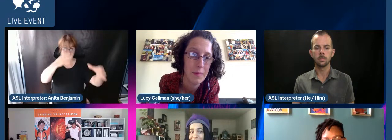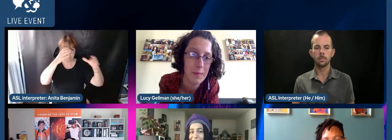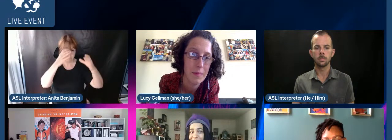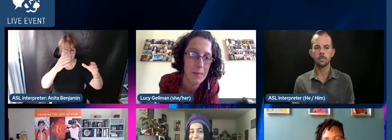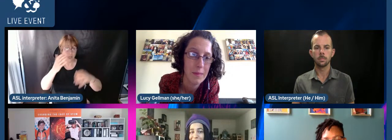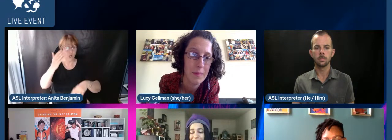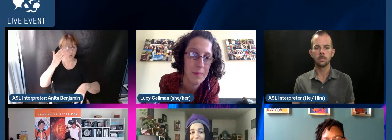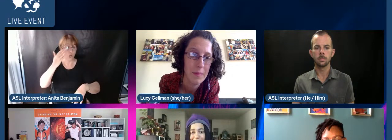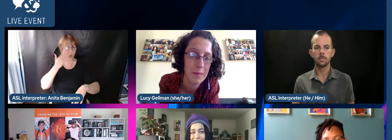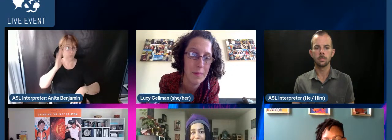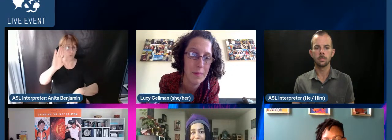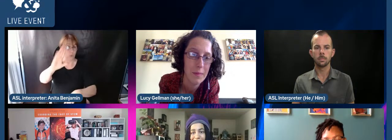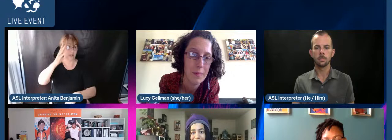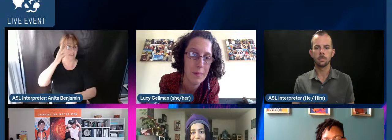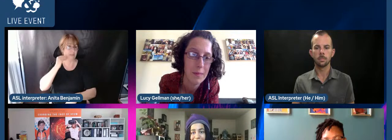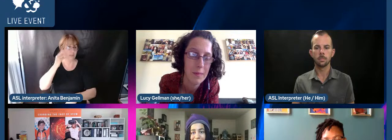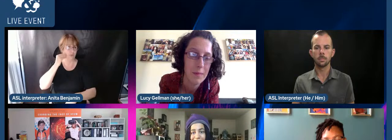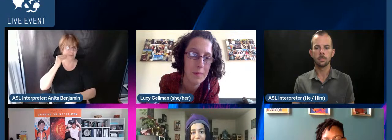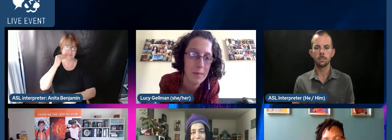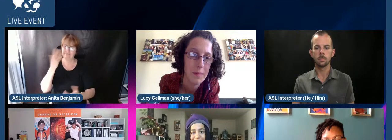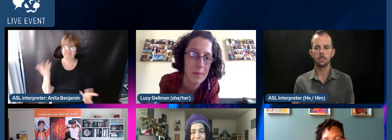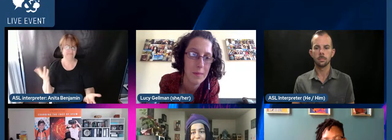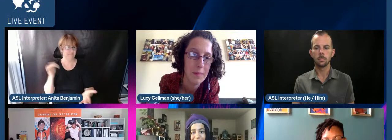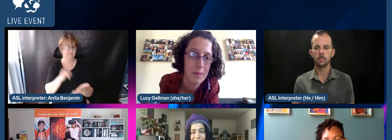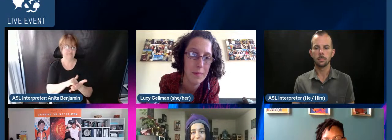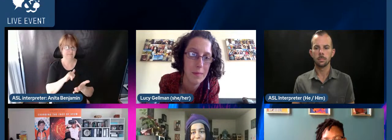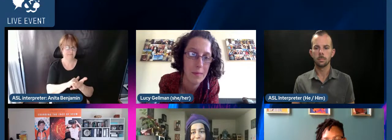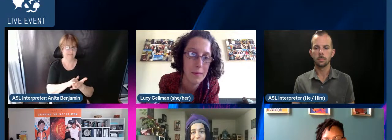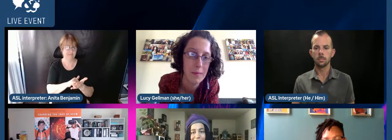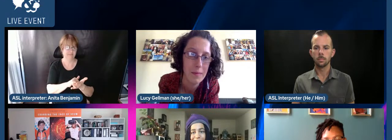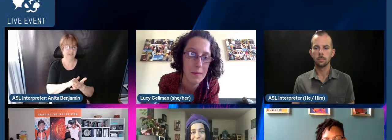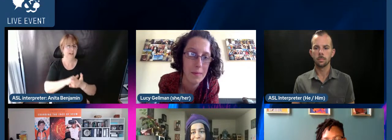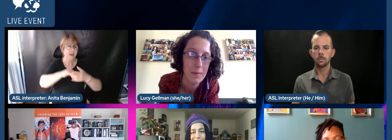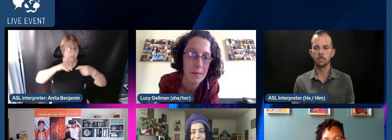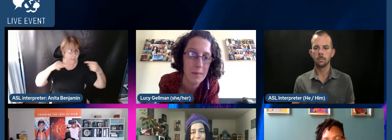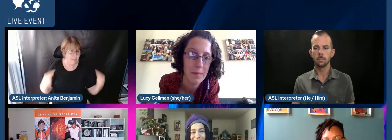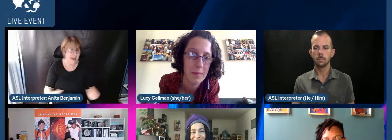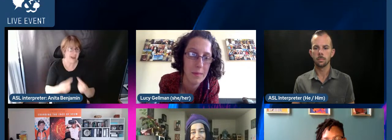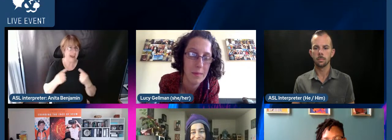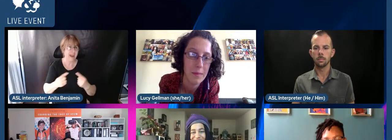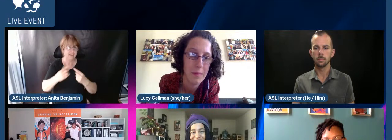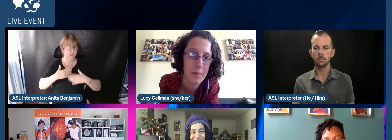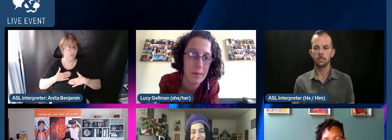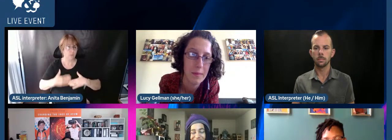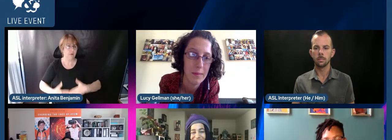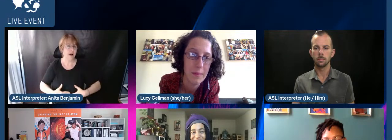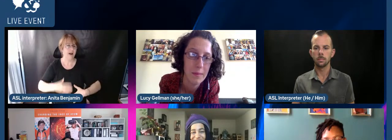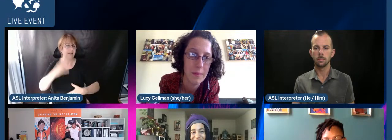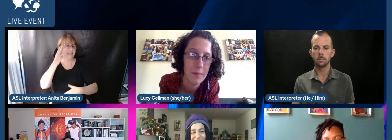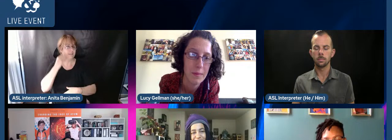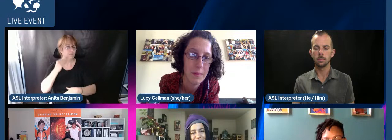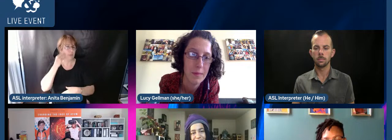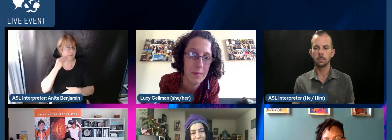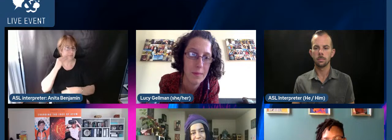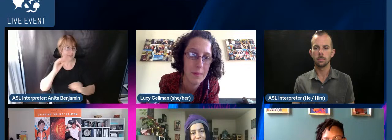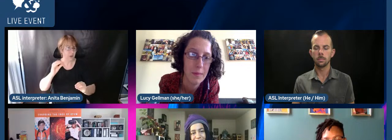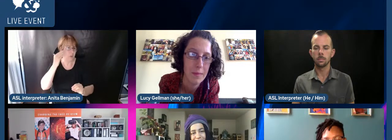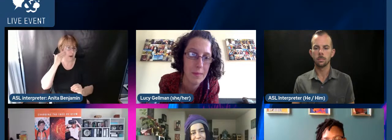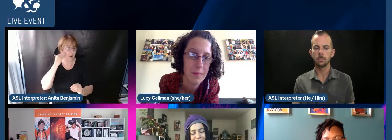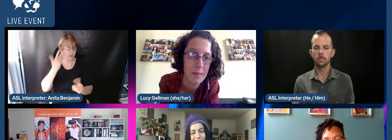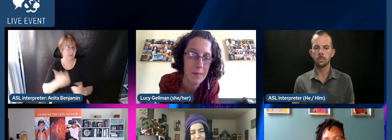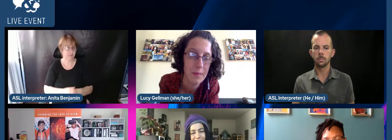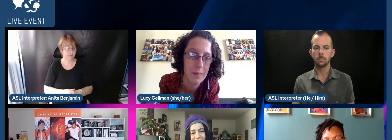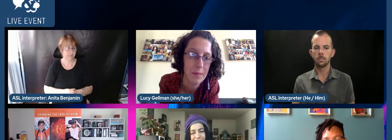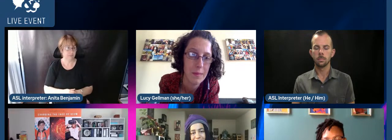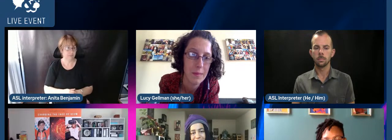walk in your shoes, right? Nobody knows the pain that your body is really going through, unless